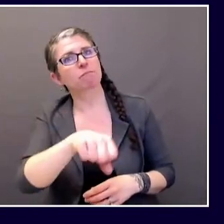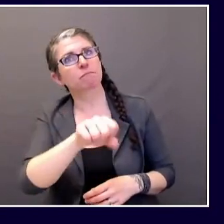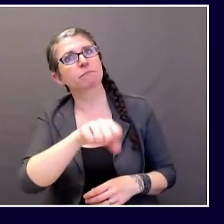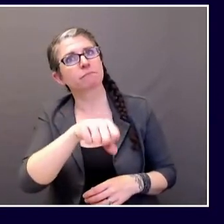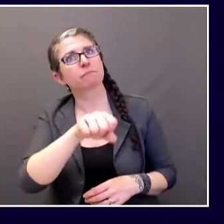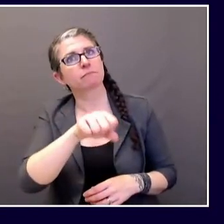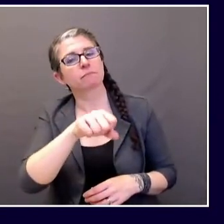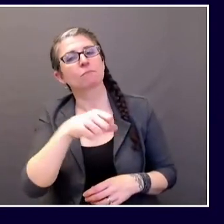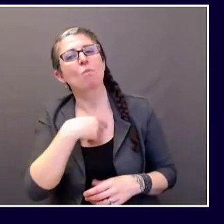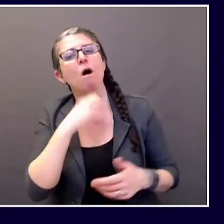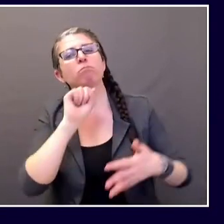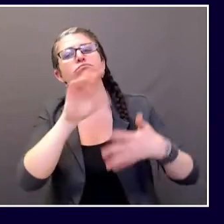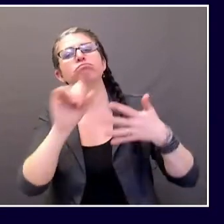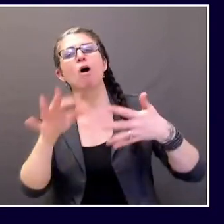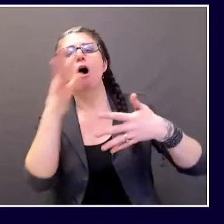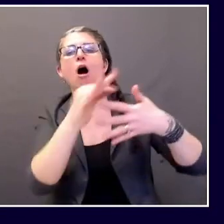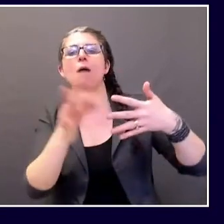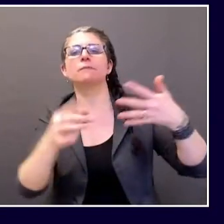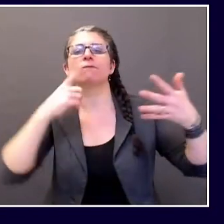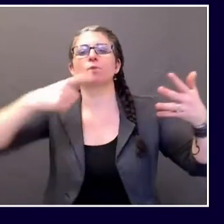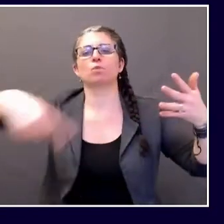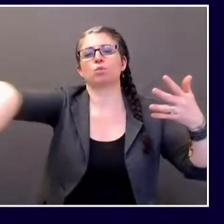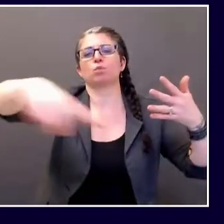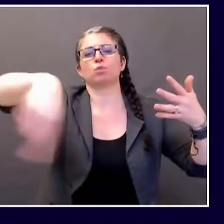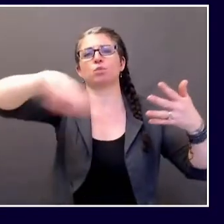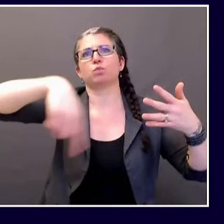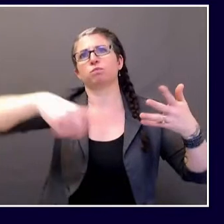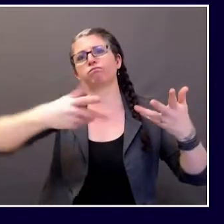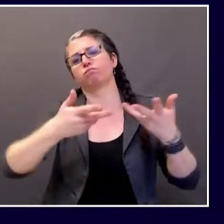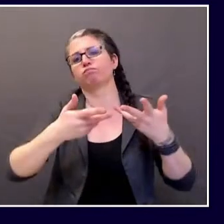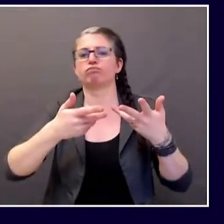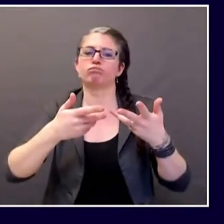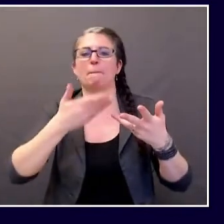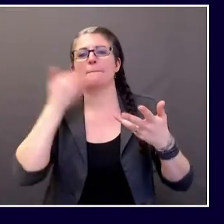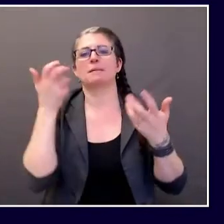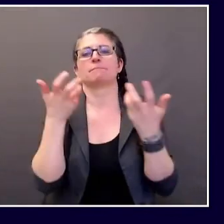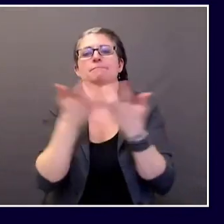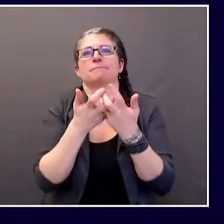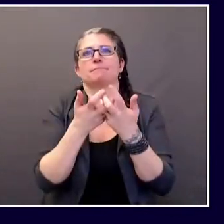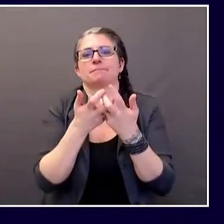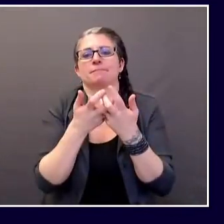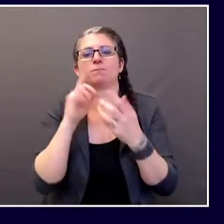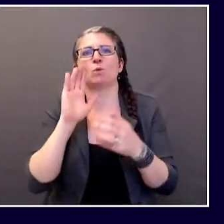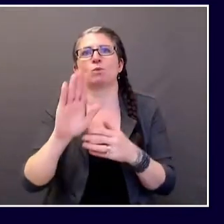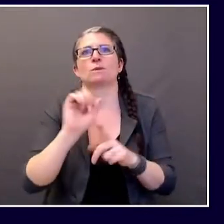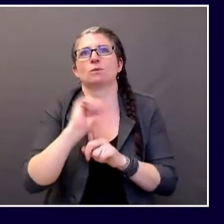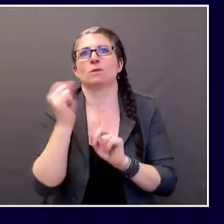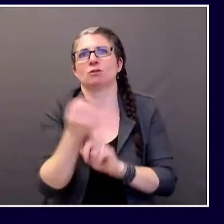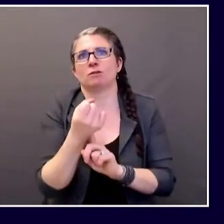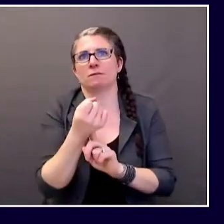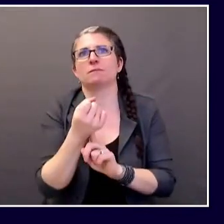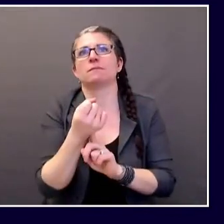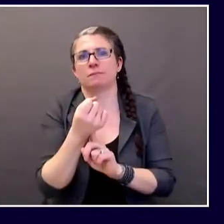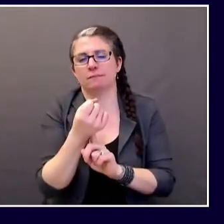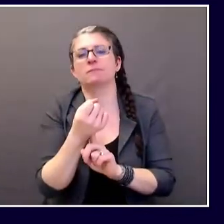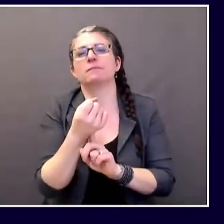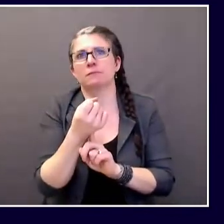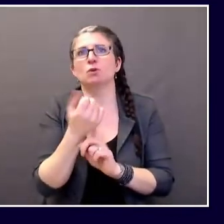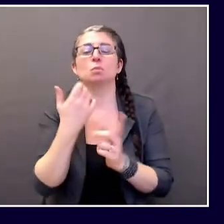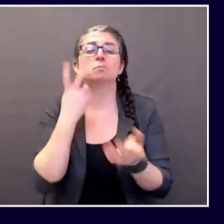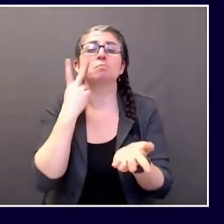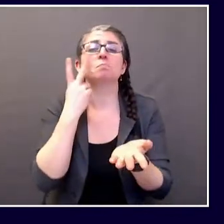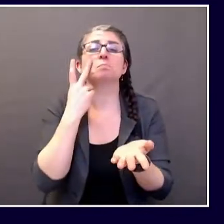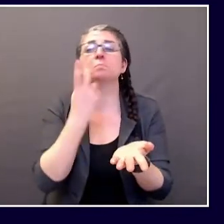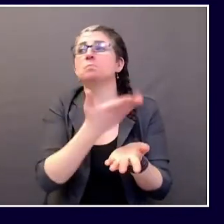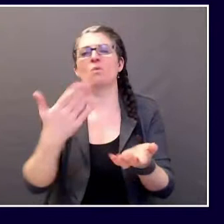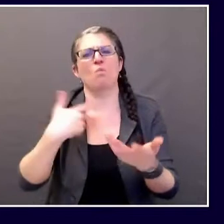where, with greater vaccine, with COVID-19 under control, we can do more things like travel. But I think it's a little bit early for us to speak to